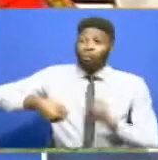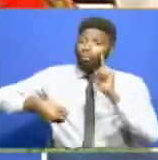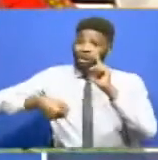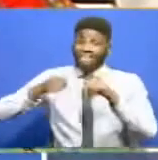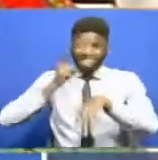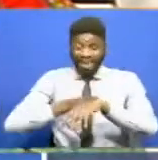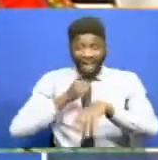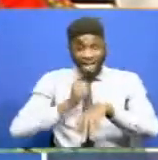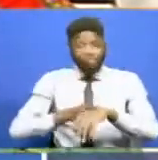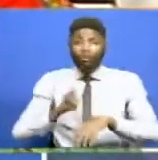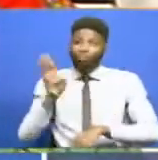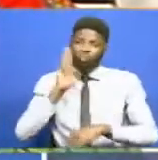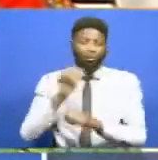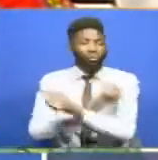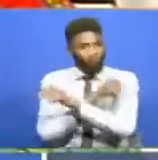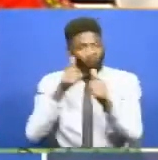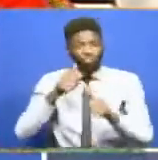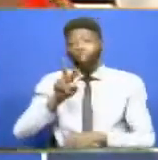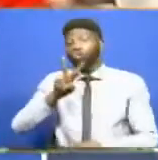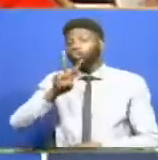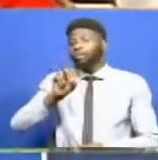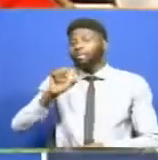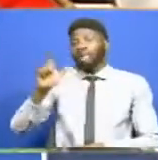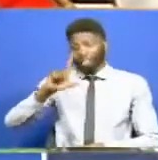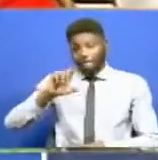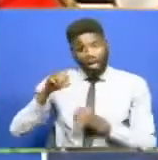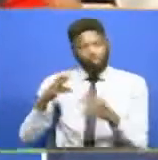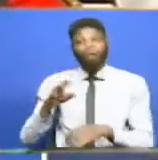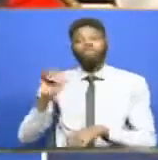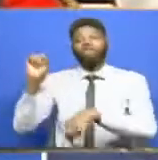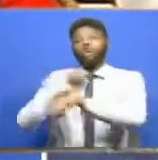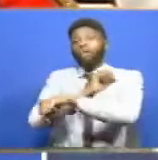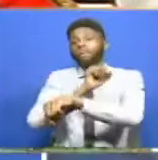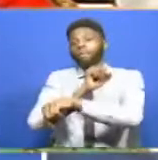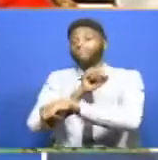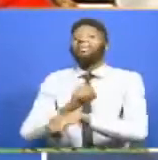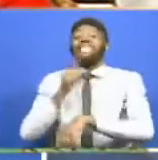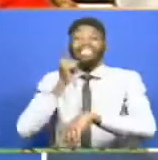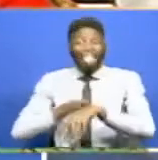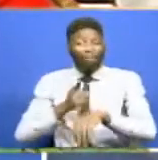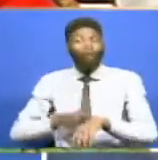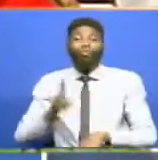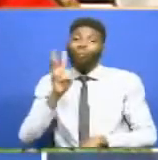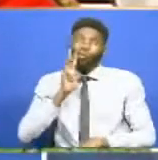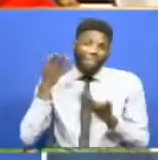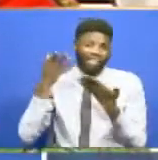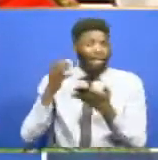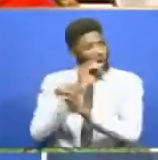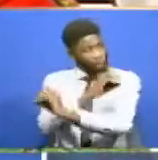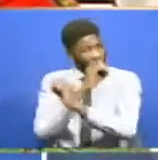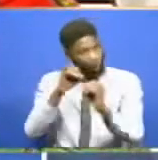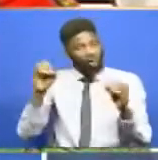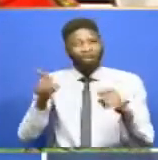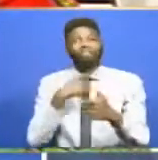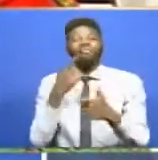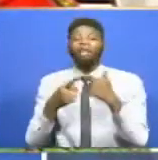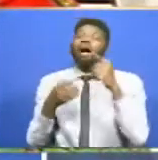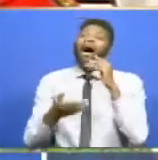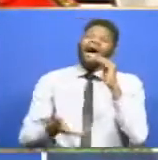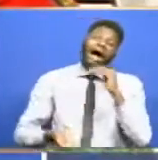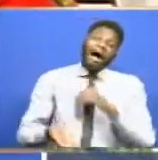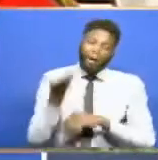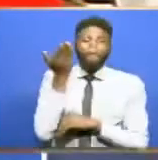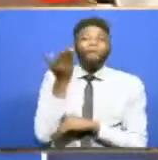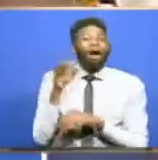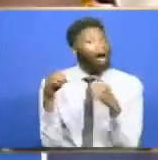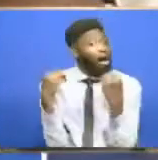good supply of water, the 20-liter jerrycan will go for 5 shillings. And when there is no water, it goes for as much